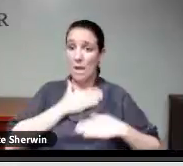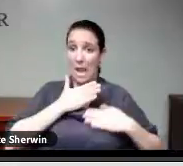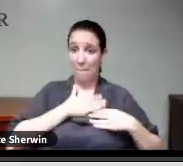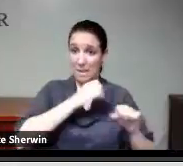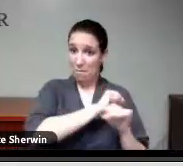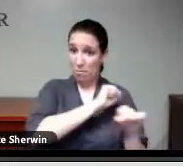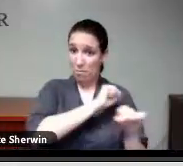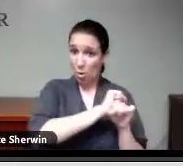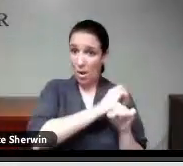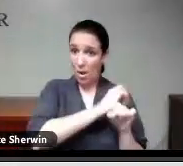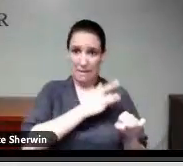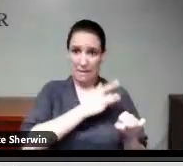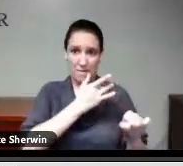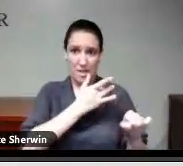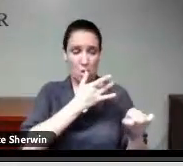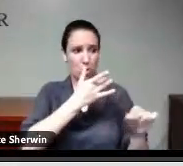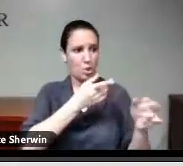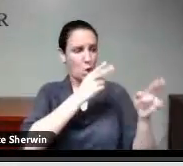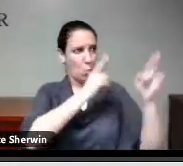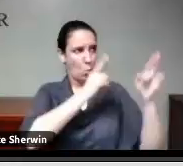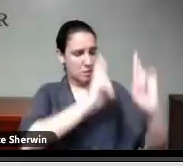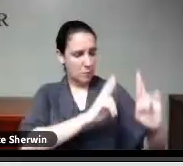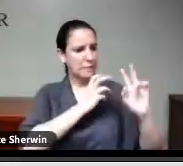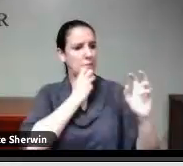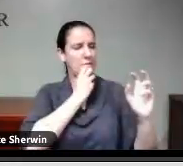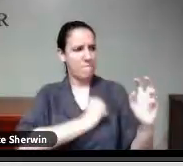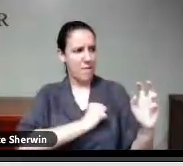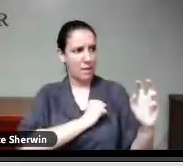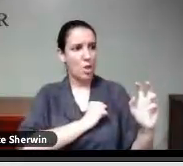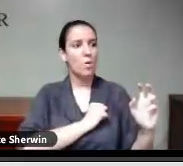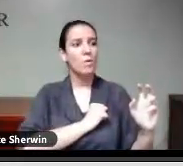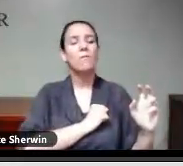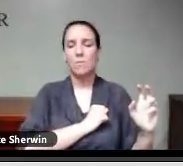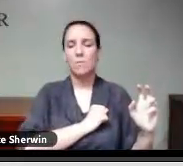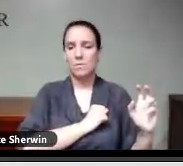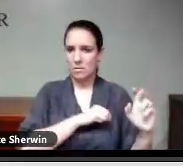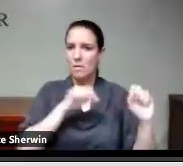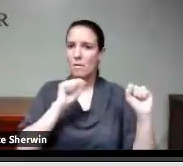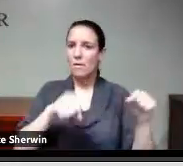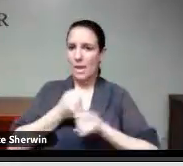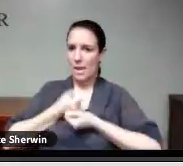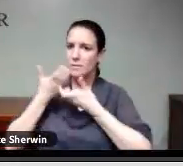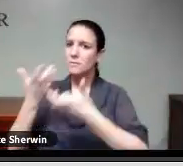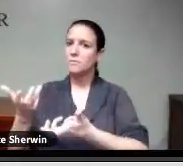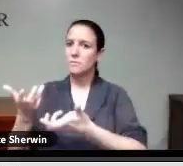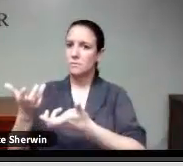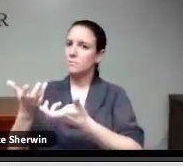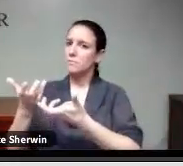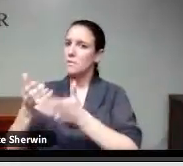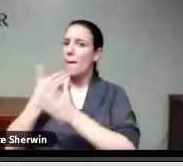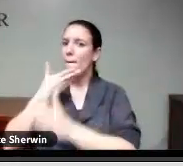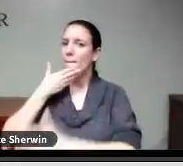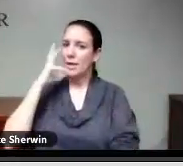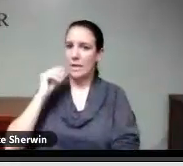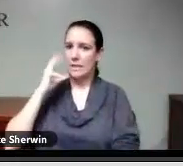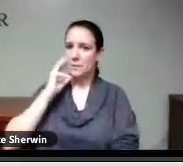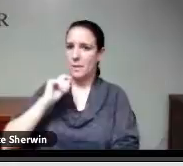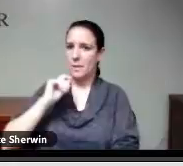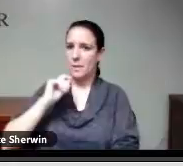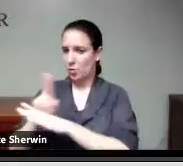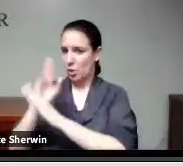feel heard, respected, valued are able and willing to produce higher quality experiences for our external